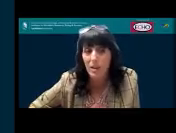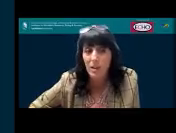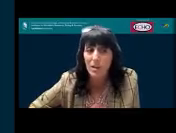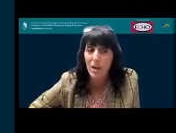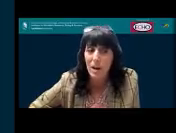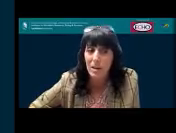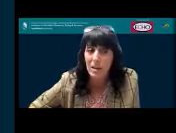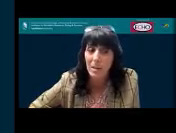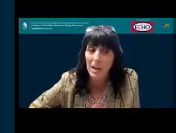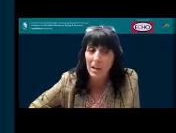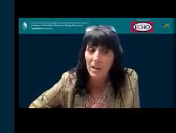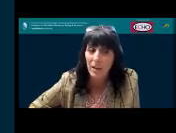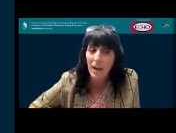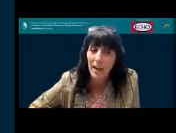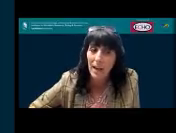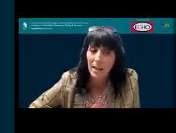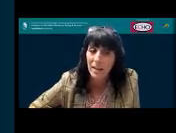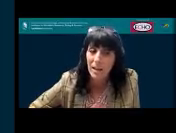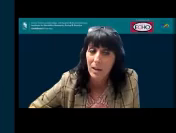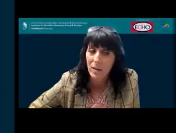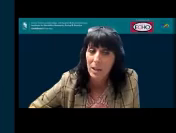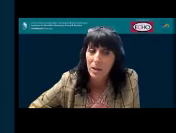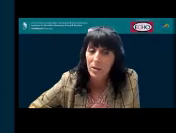reach out to